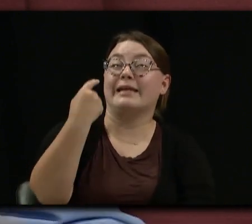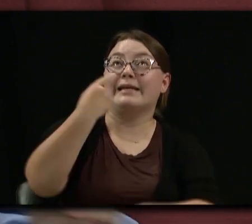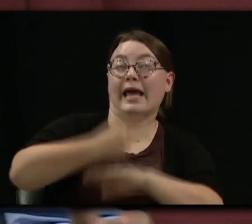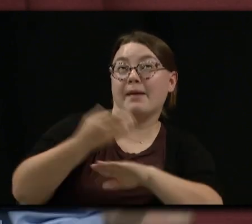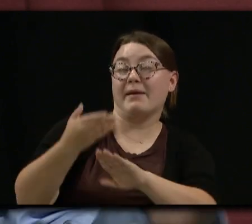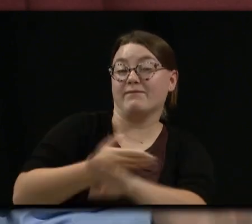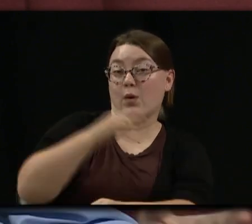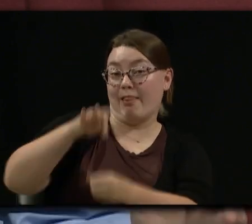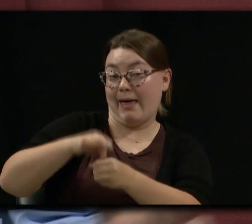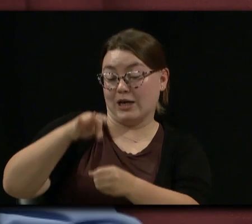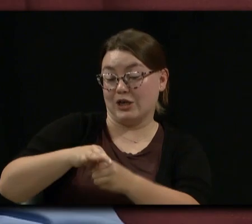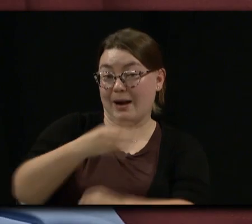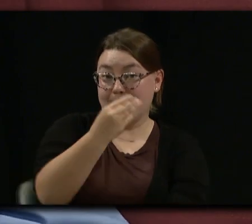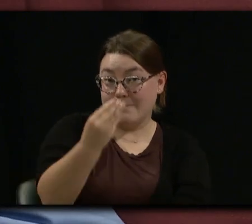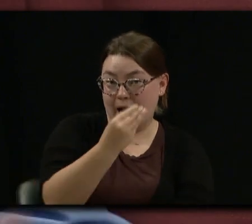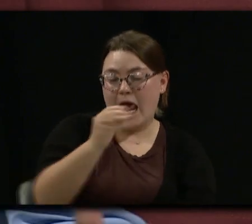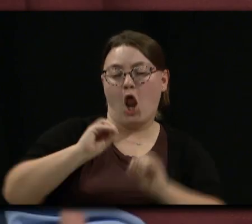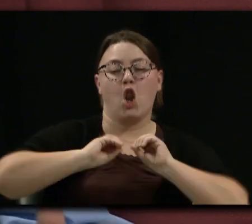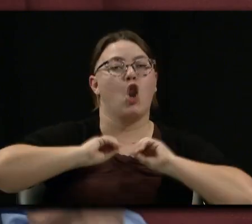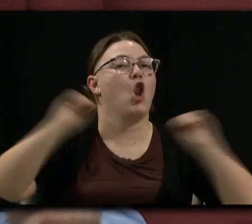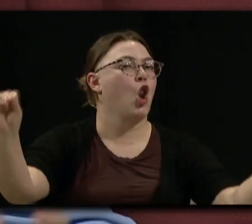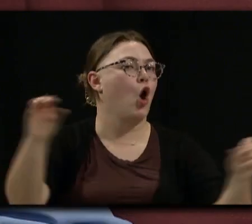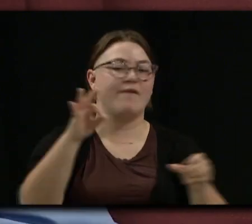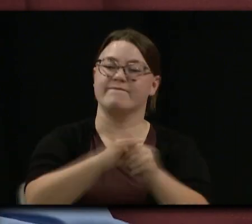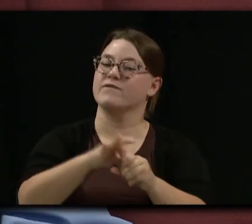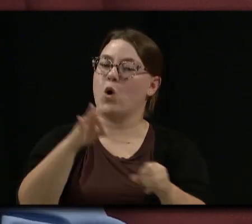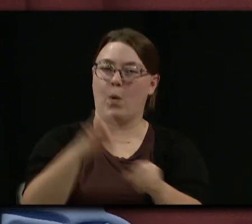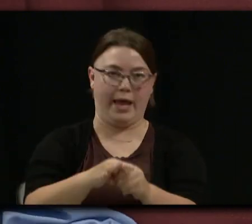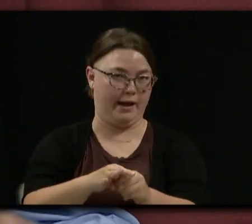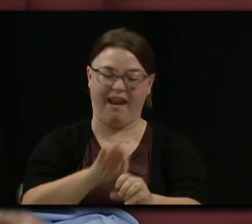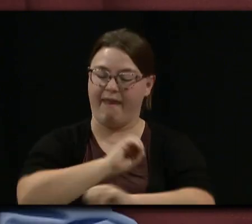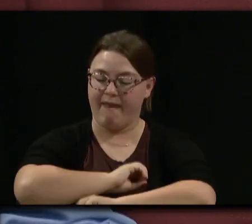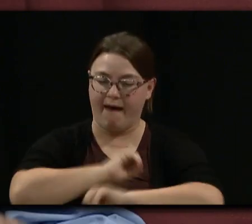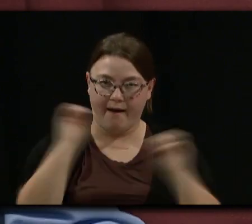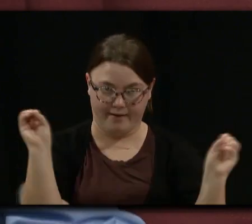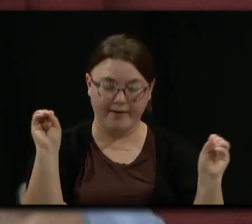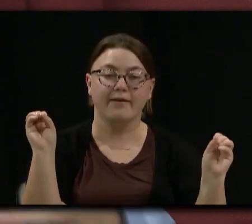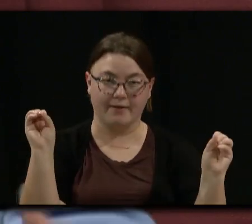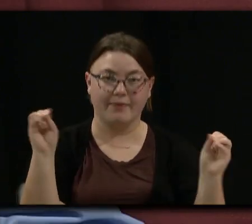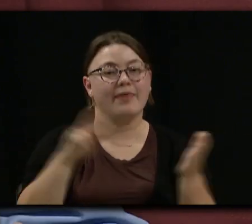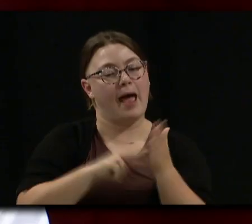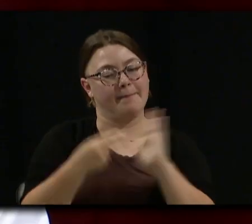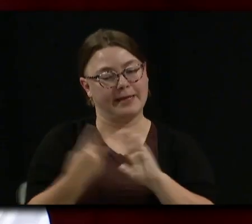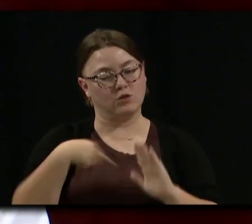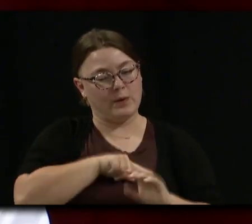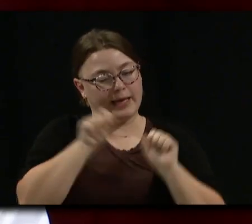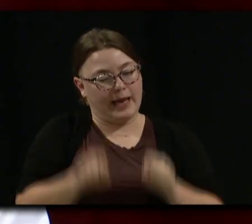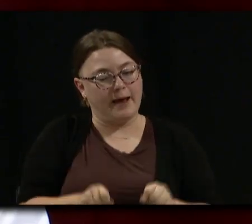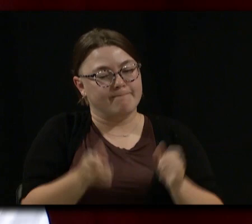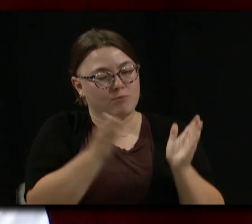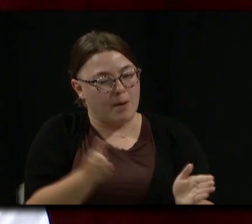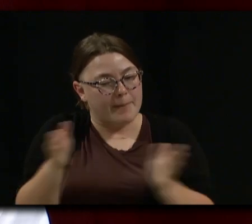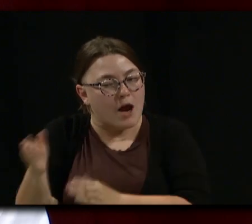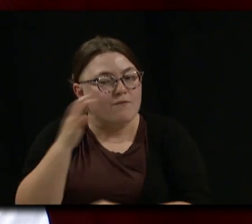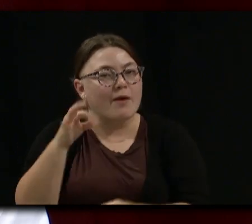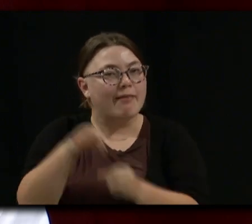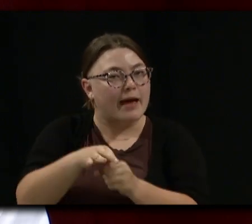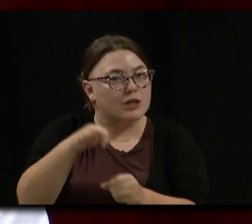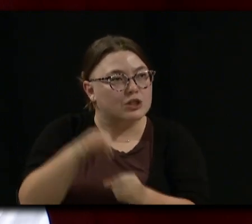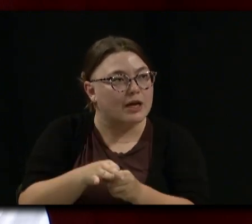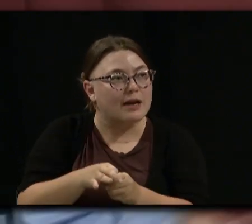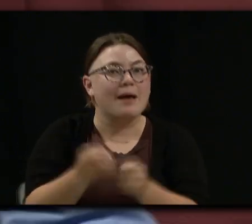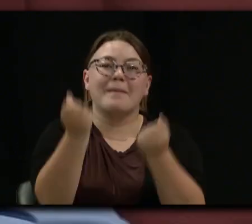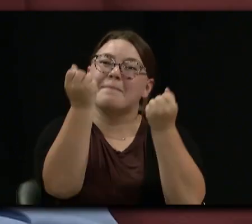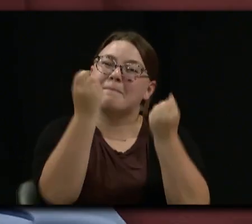voting anywhere in the county or in the state on that Monday. That's us to prepare for Tuesday's election. We did have a number